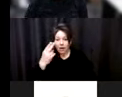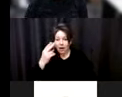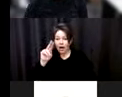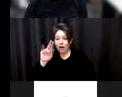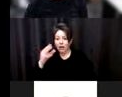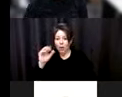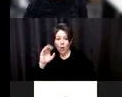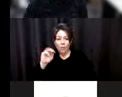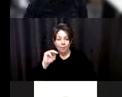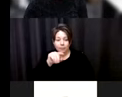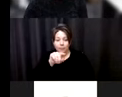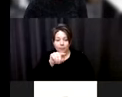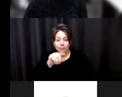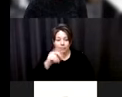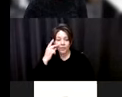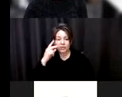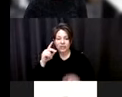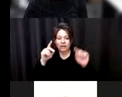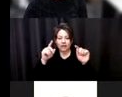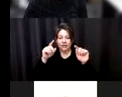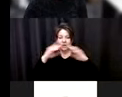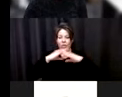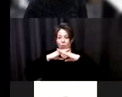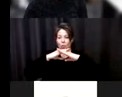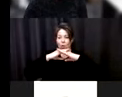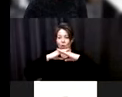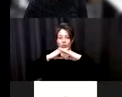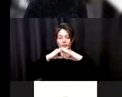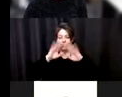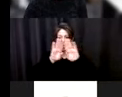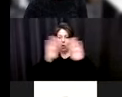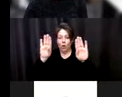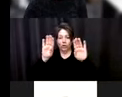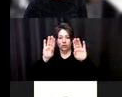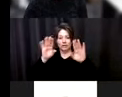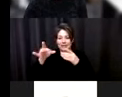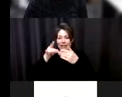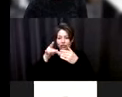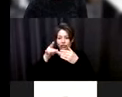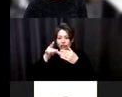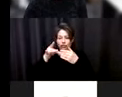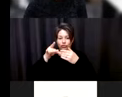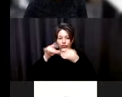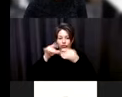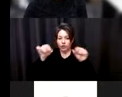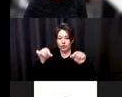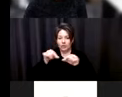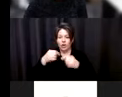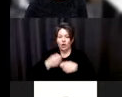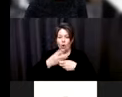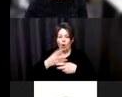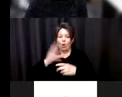will see the walls that attach the cells create the hexagonal six-sided